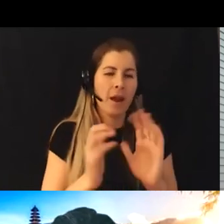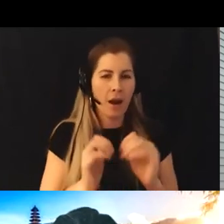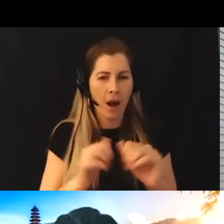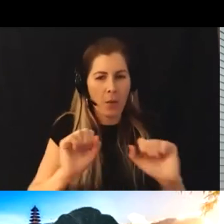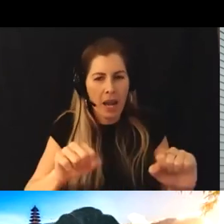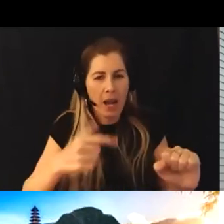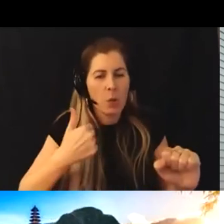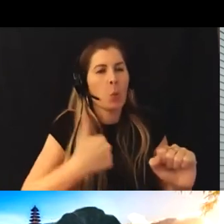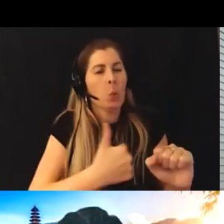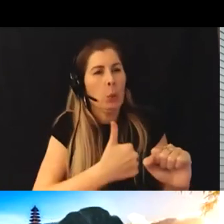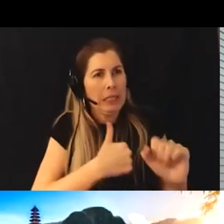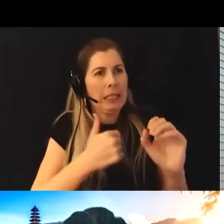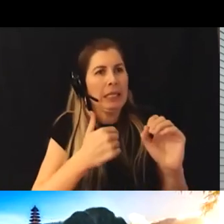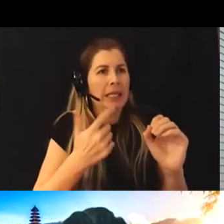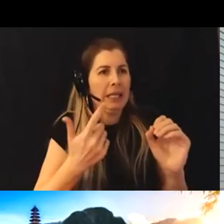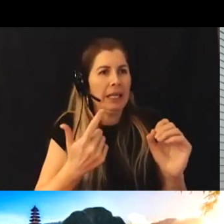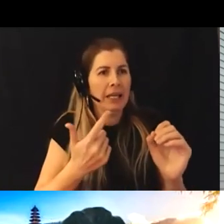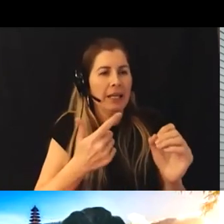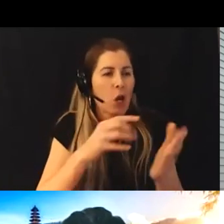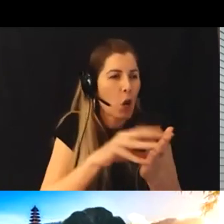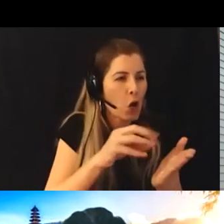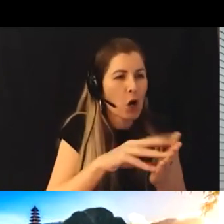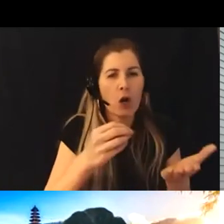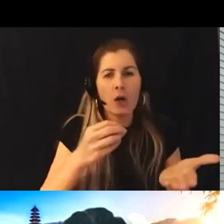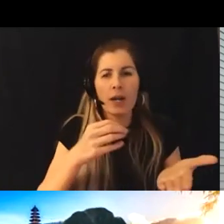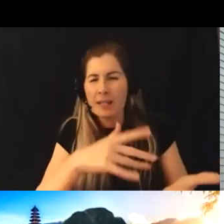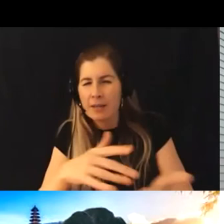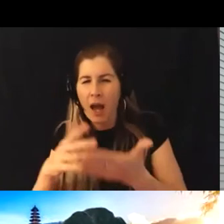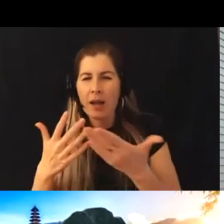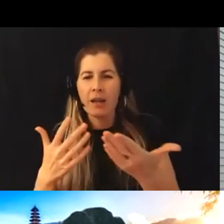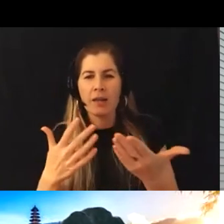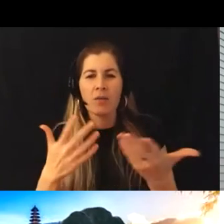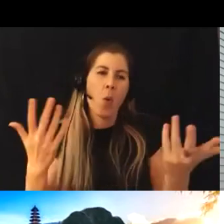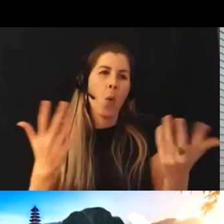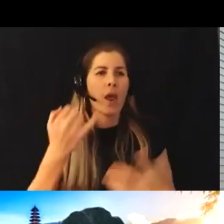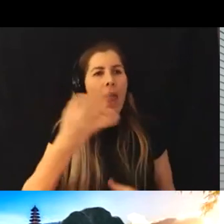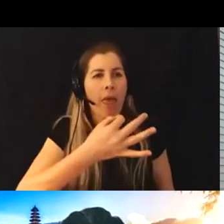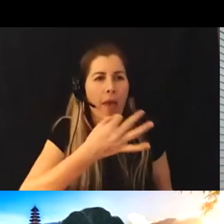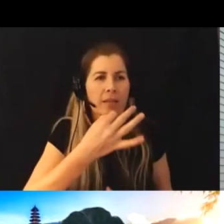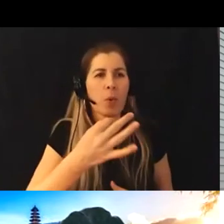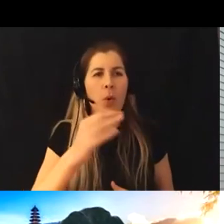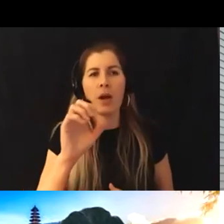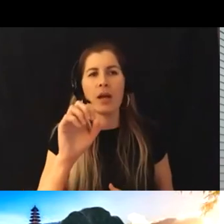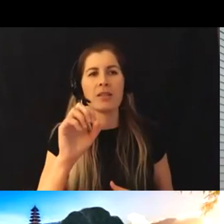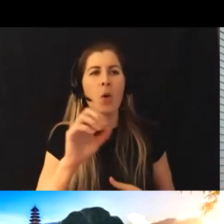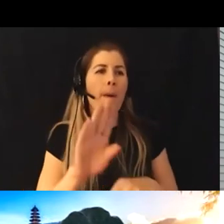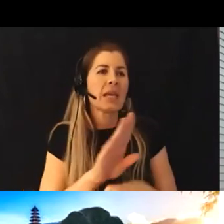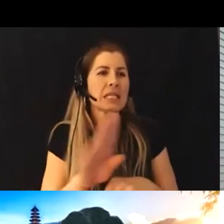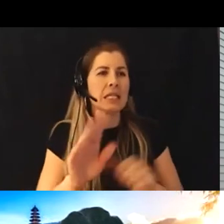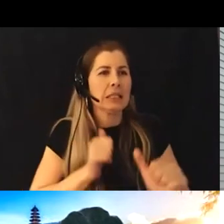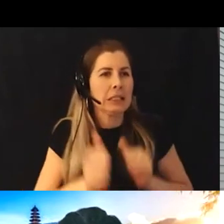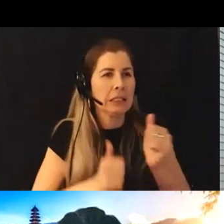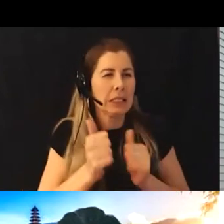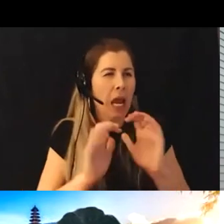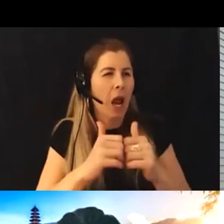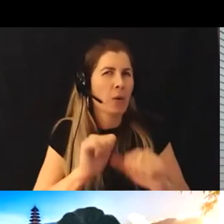artists learn and study the literature or experts or entrepreneurs on that current economic genre and share